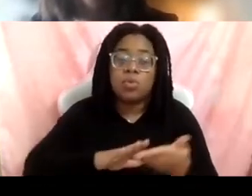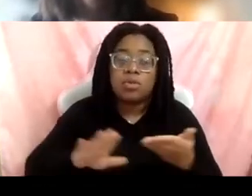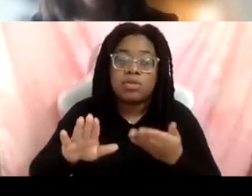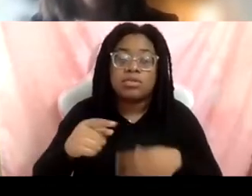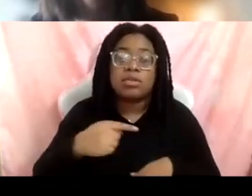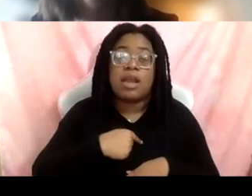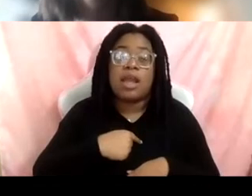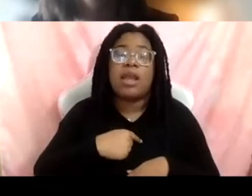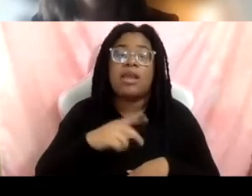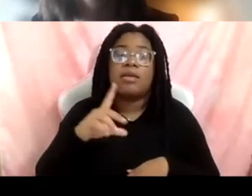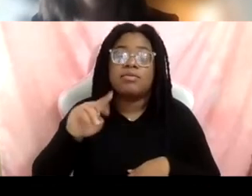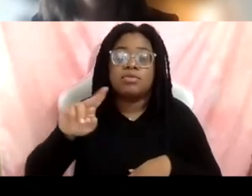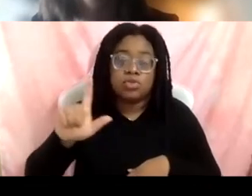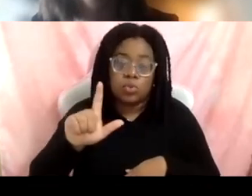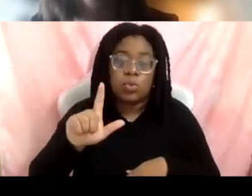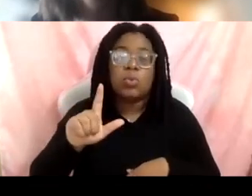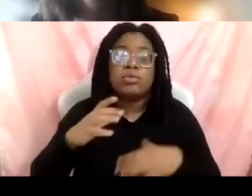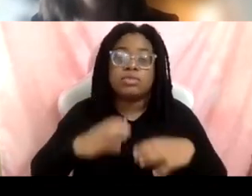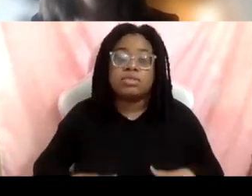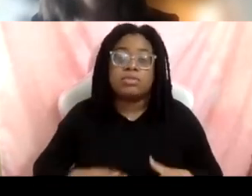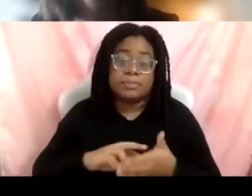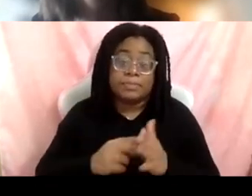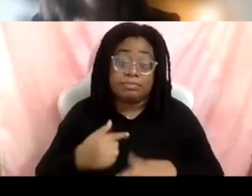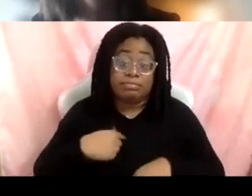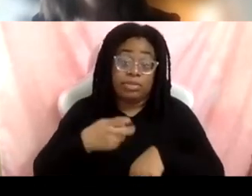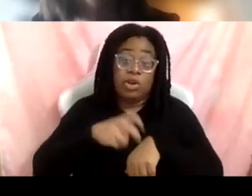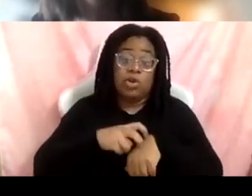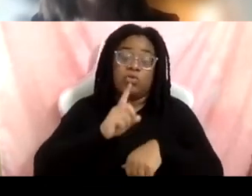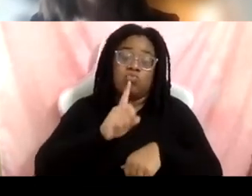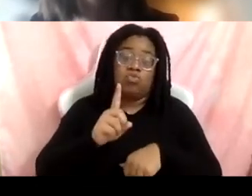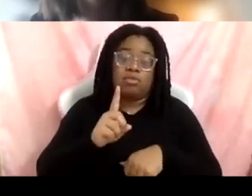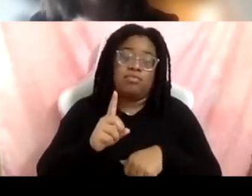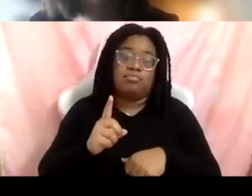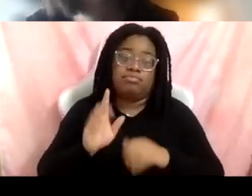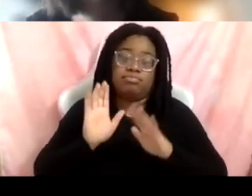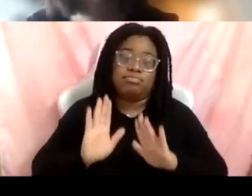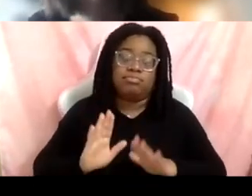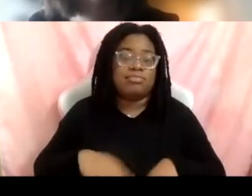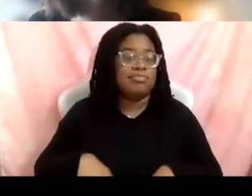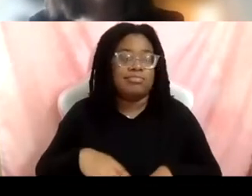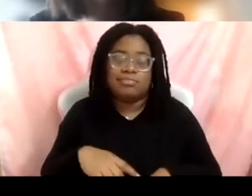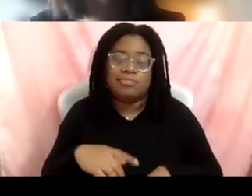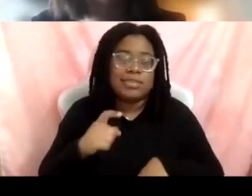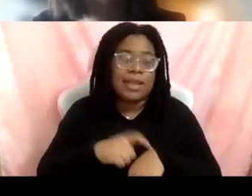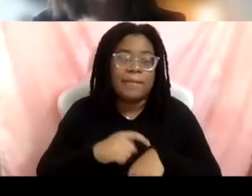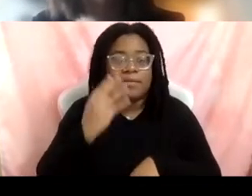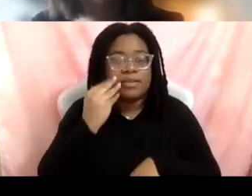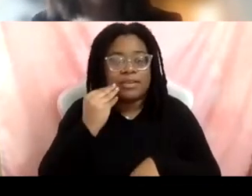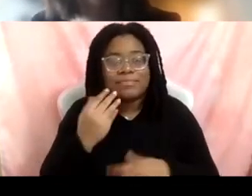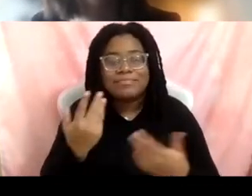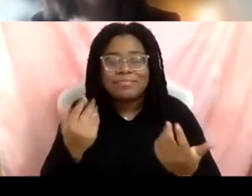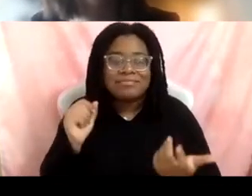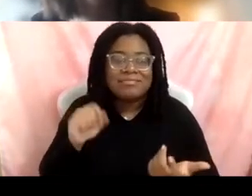dual citizen, and being Irish means a lot to me. So that ended up actually being an incredible experience, despite it raining every